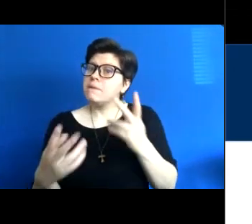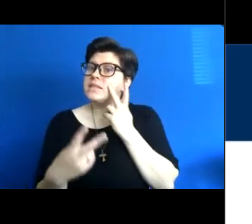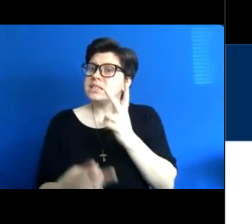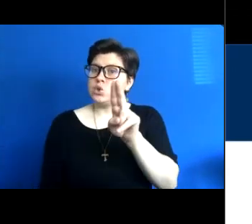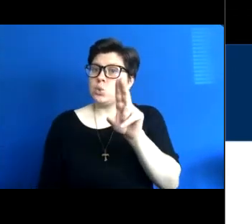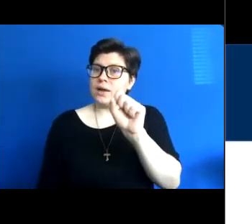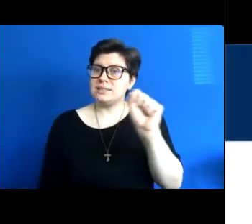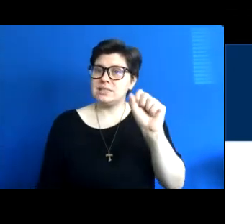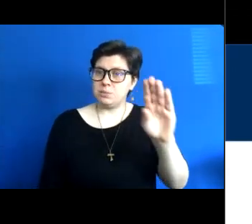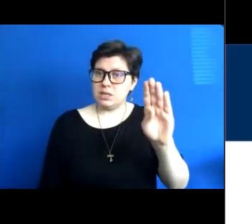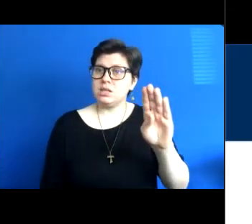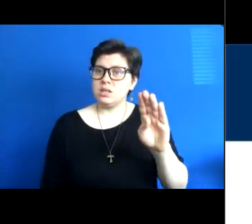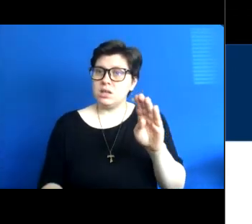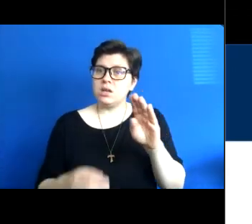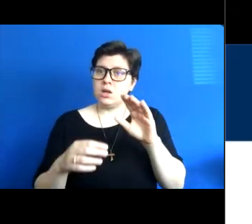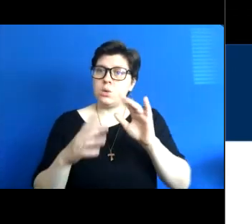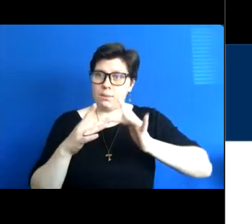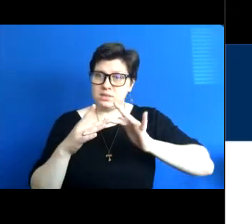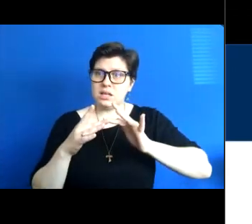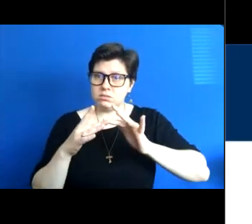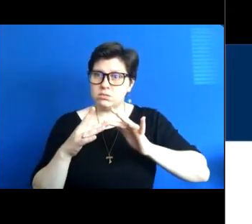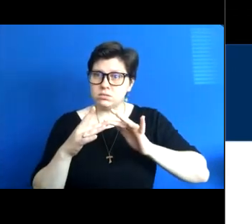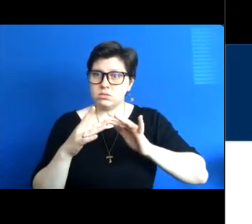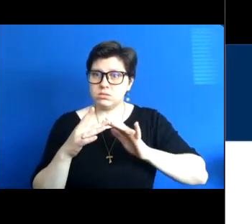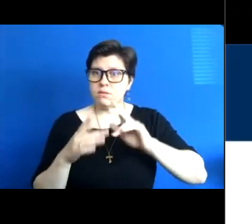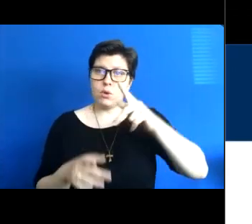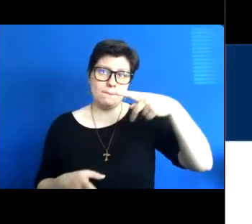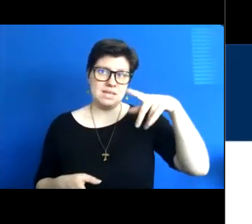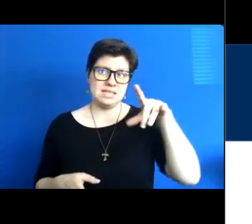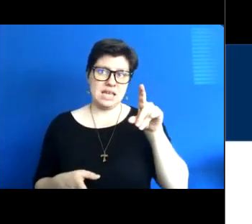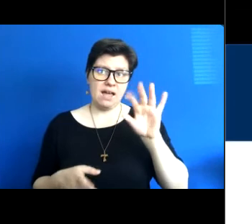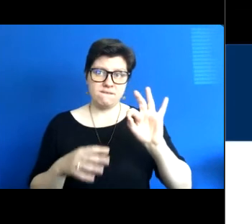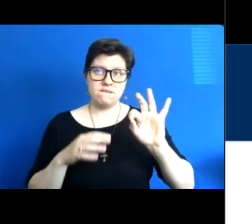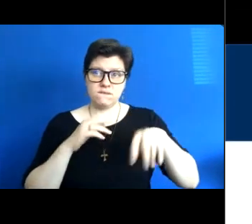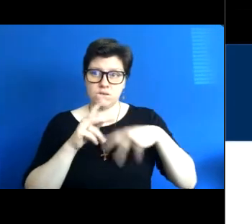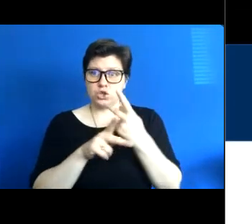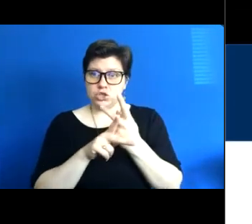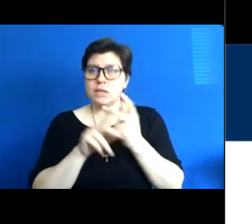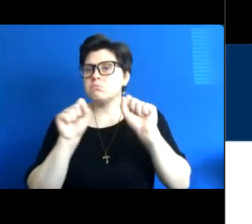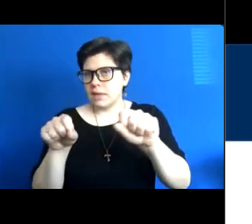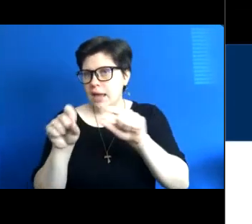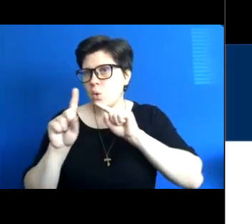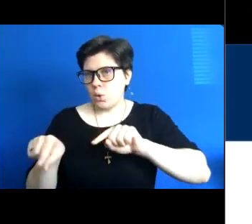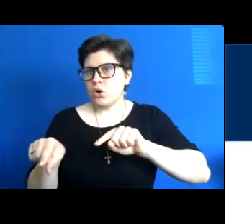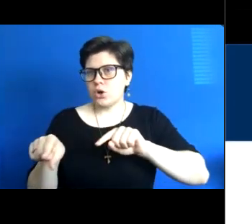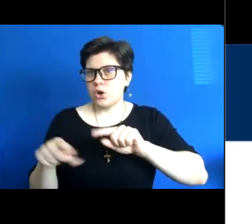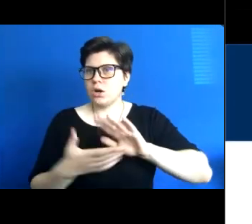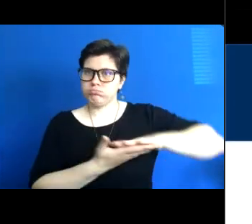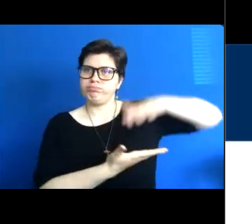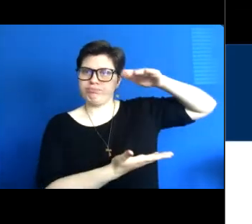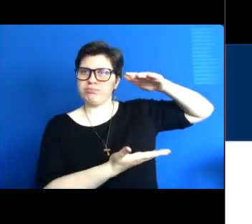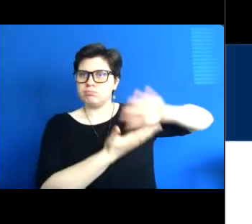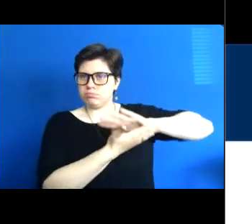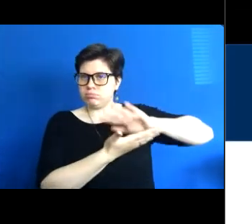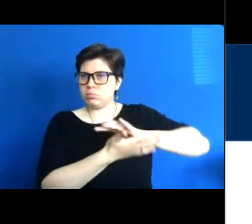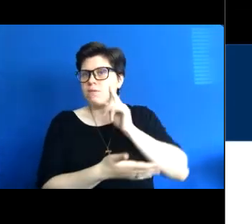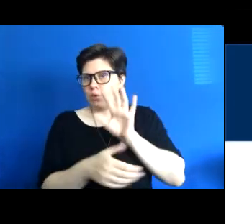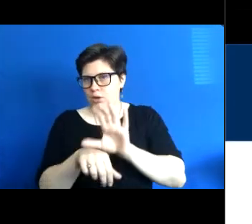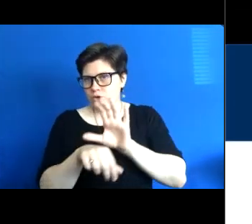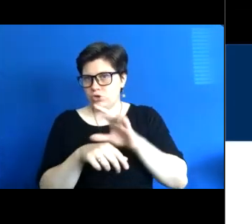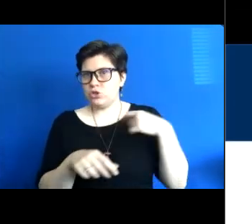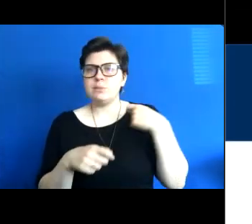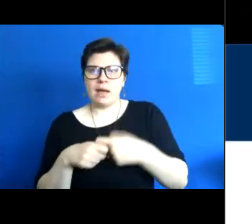USCCB website for PDF version. But again, you can also order some for your parish in